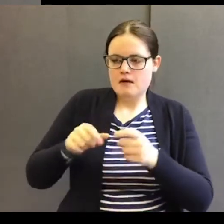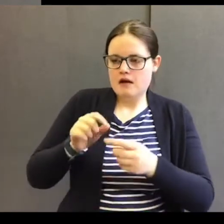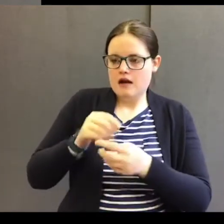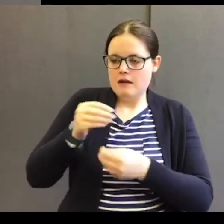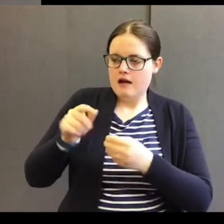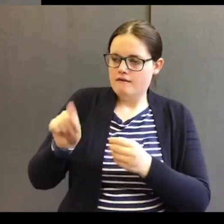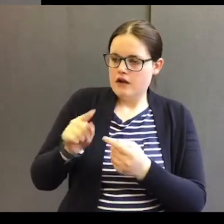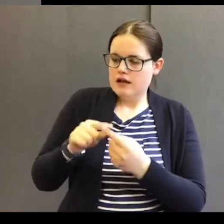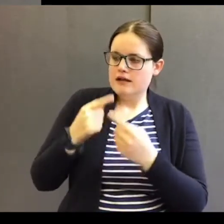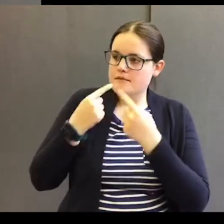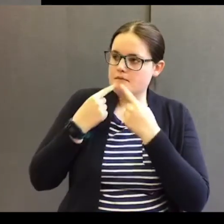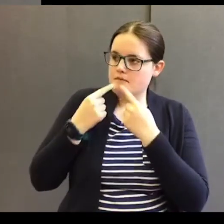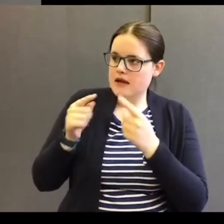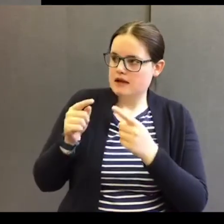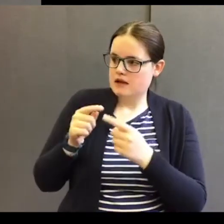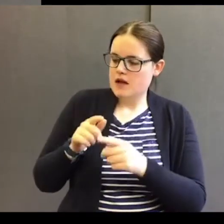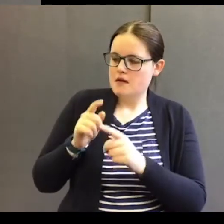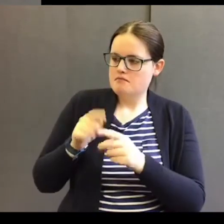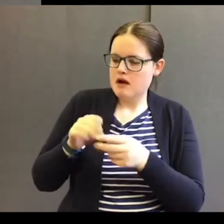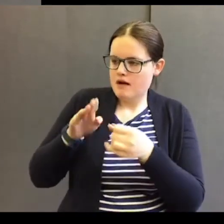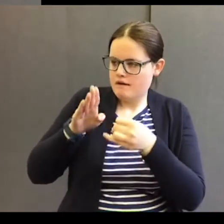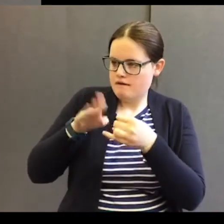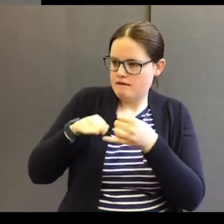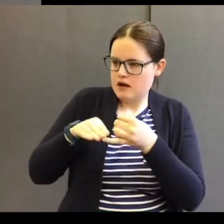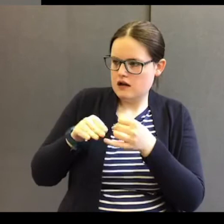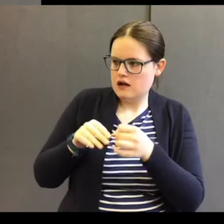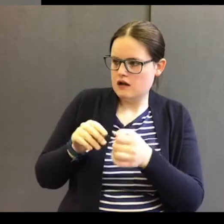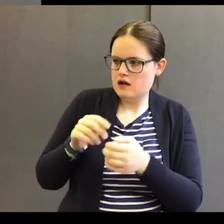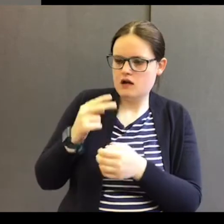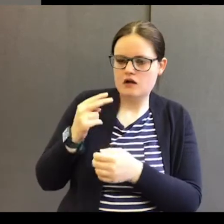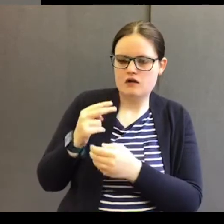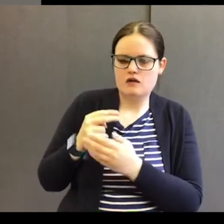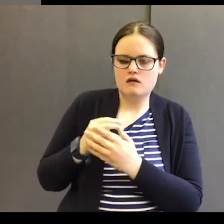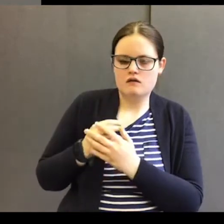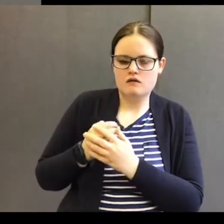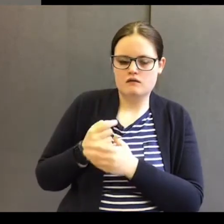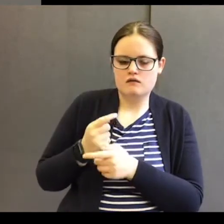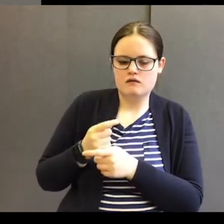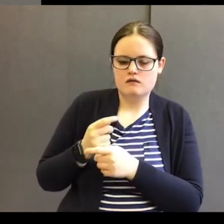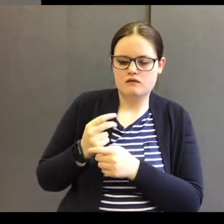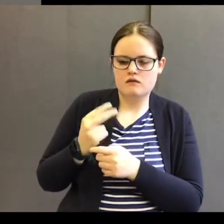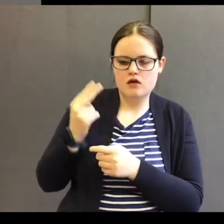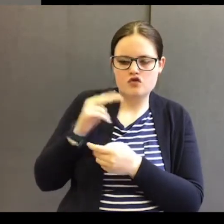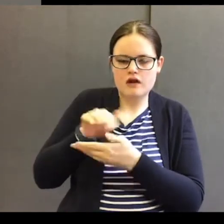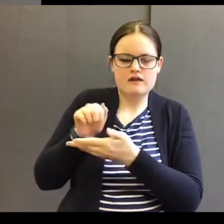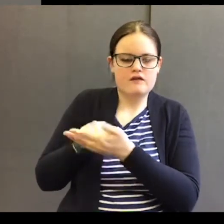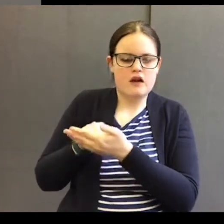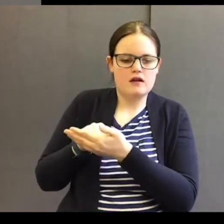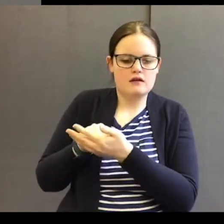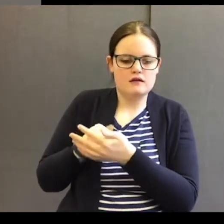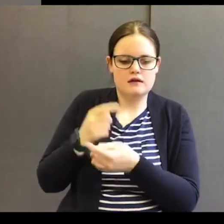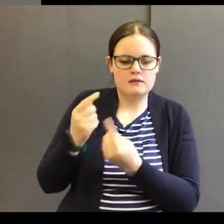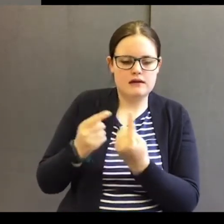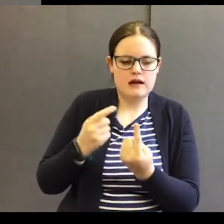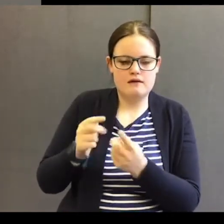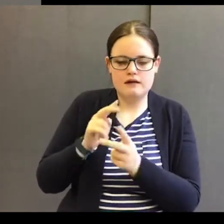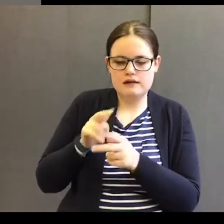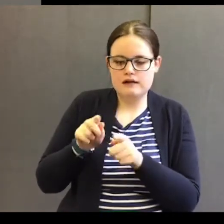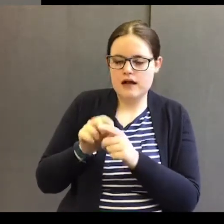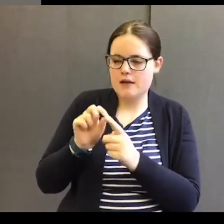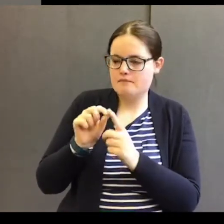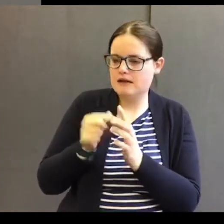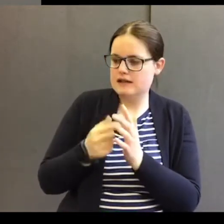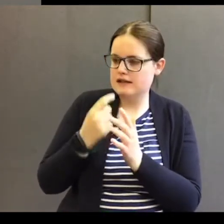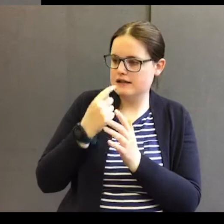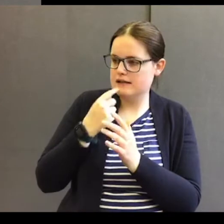They're explaining first the message, but finally they justify themselves to a degree.